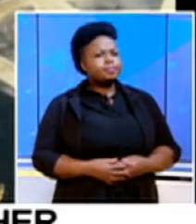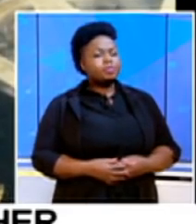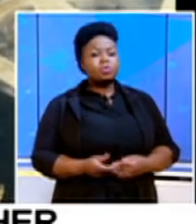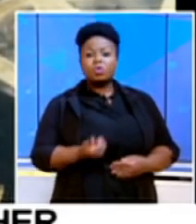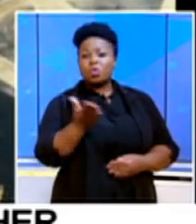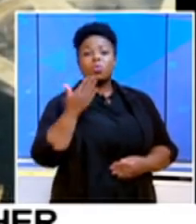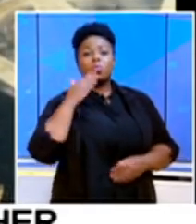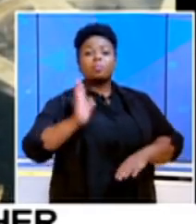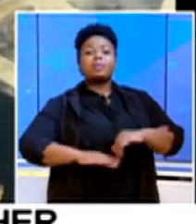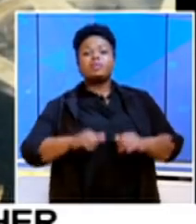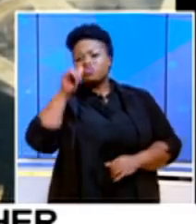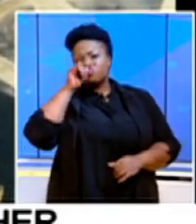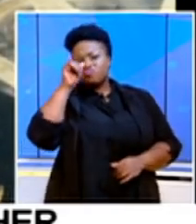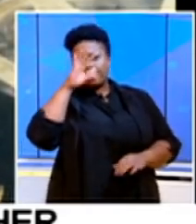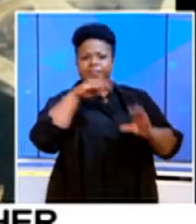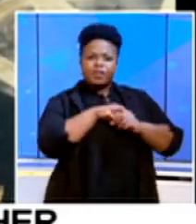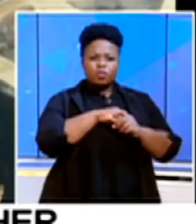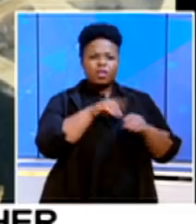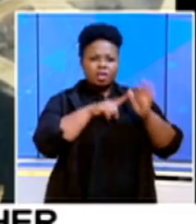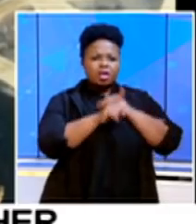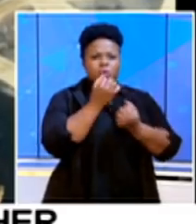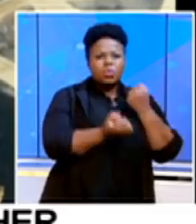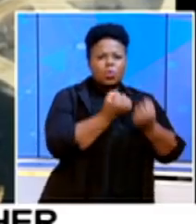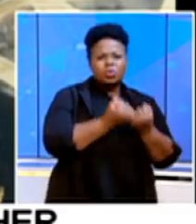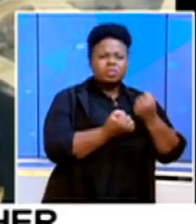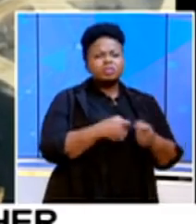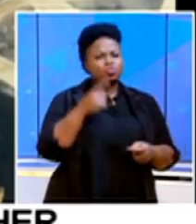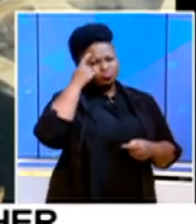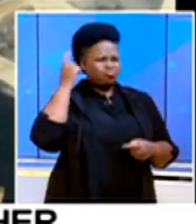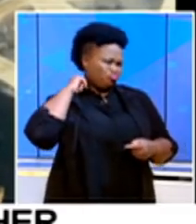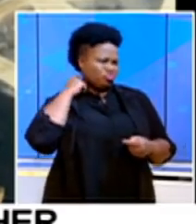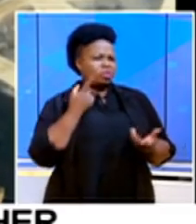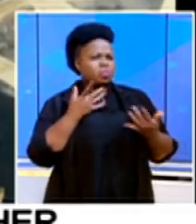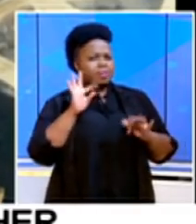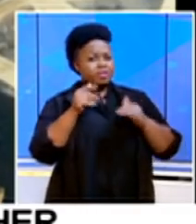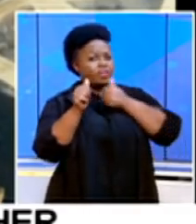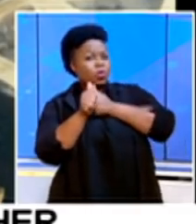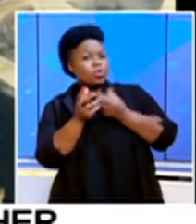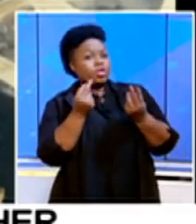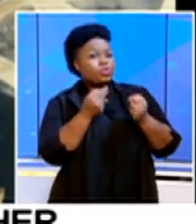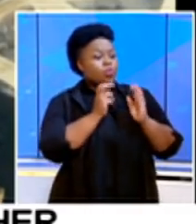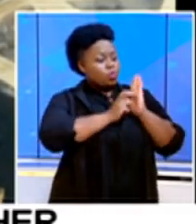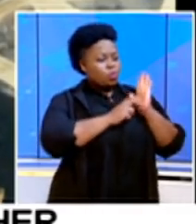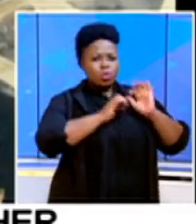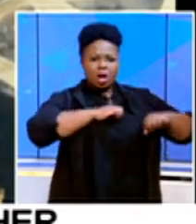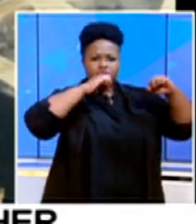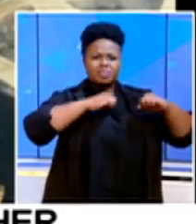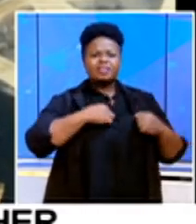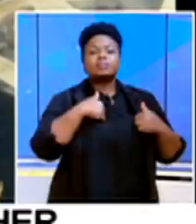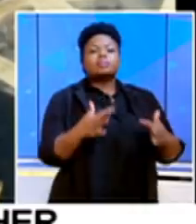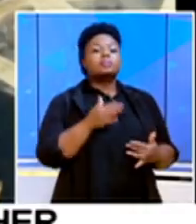All those who are charged, those who need to take cognizance of this new resolution, when does that start?